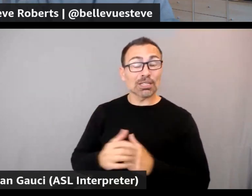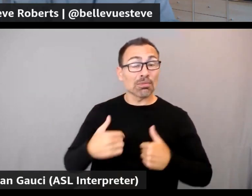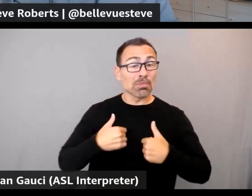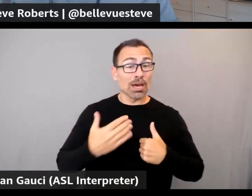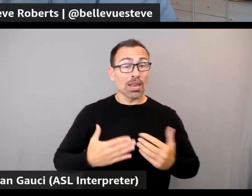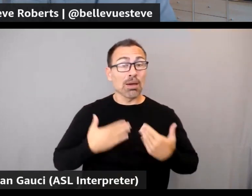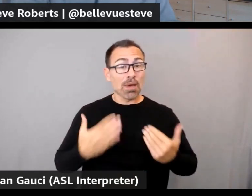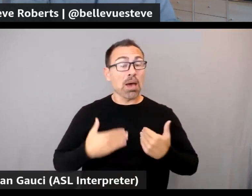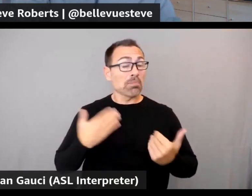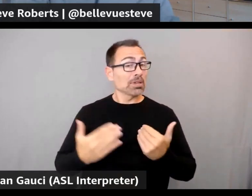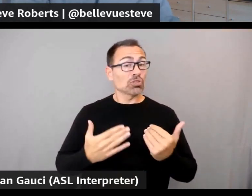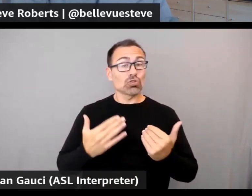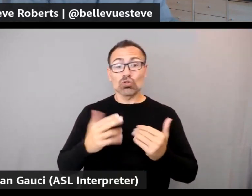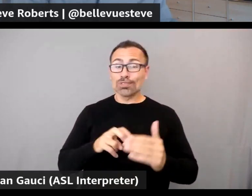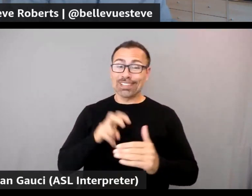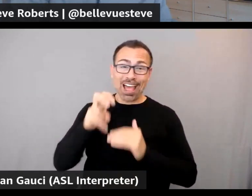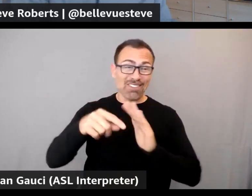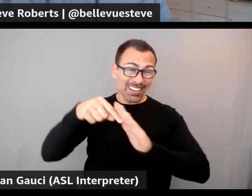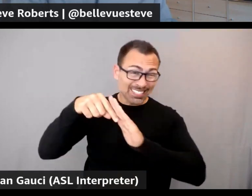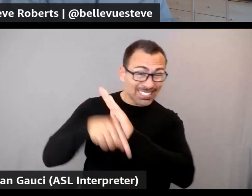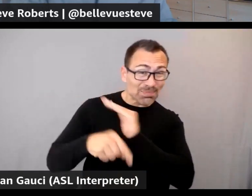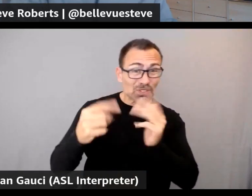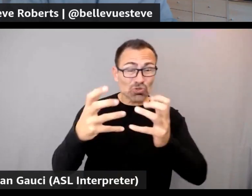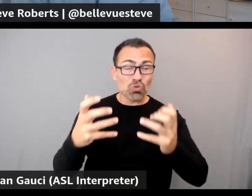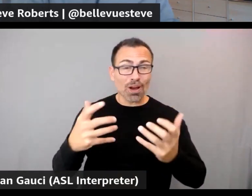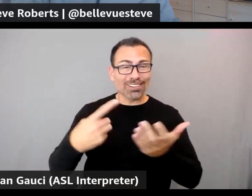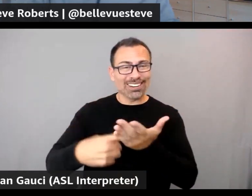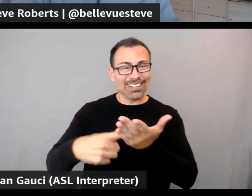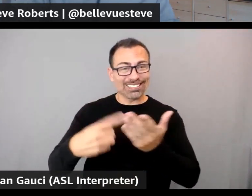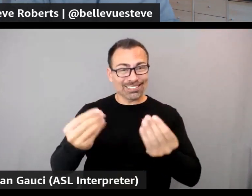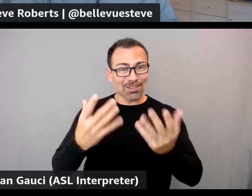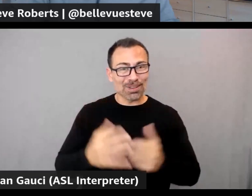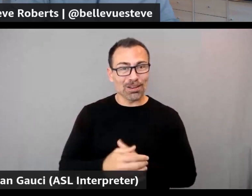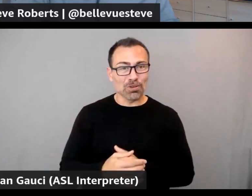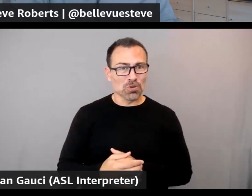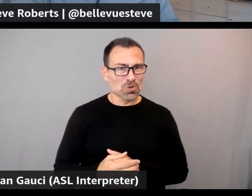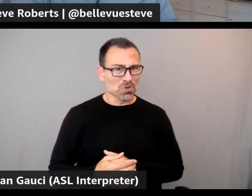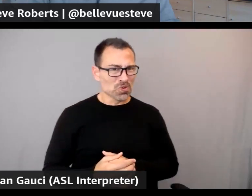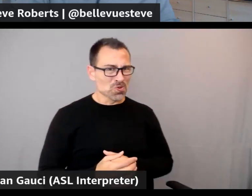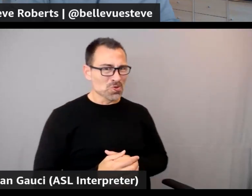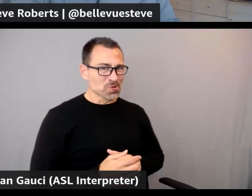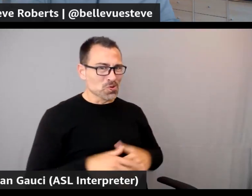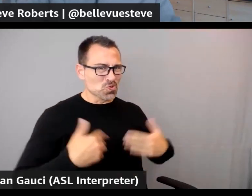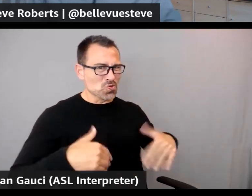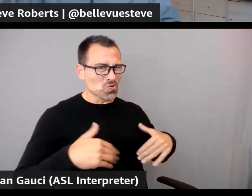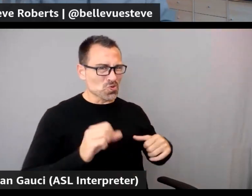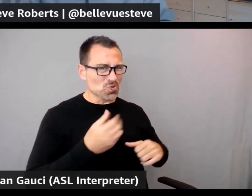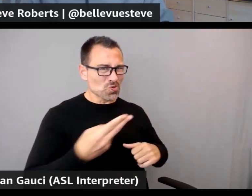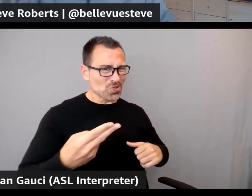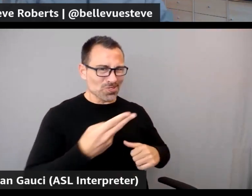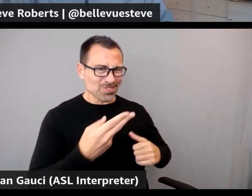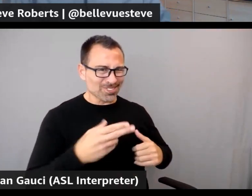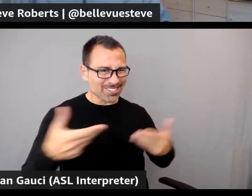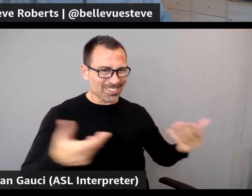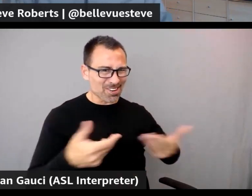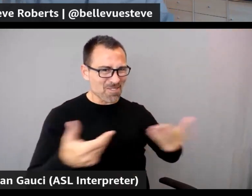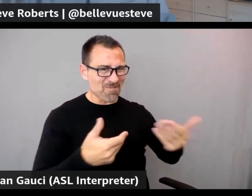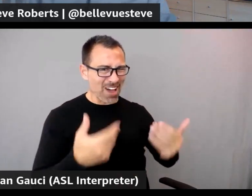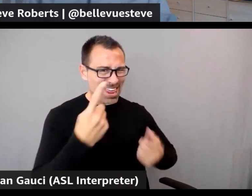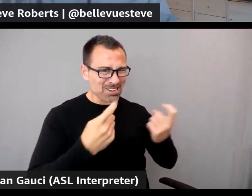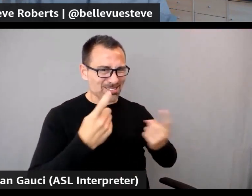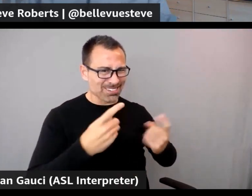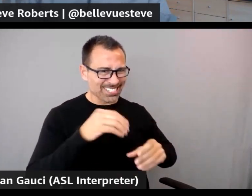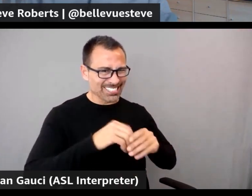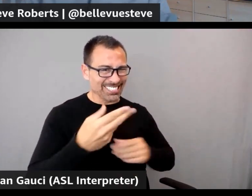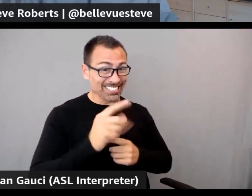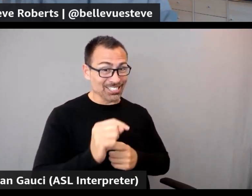want, guys, on the infrastructure. Ooh, okay. So you're inviting all the questions in the chat. Hey, Yeah. chat, if you have questions, go ahead and throw them in